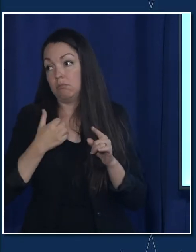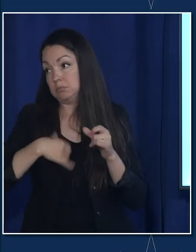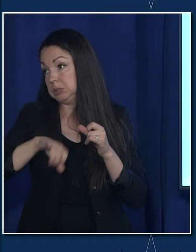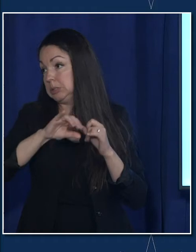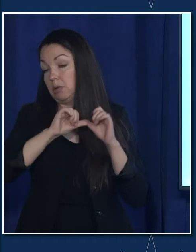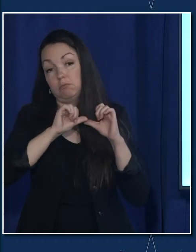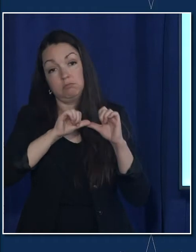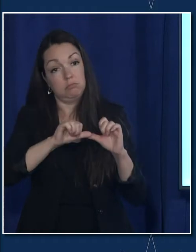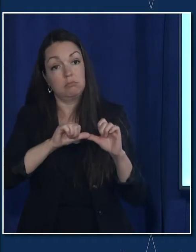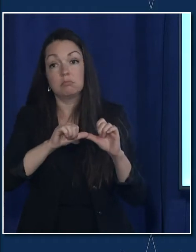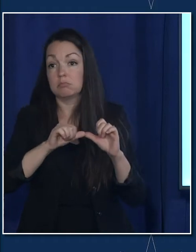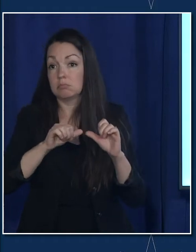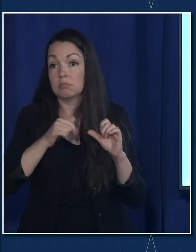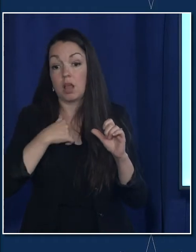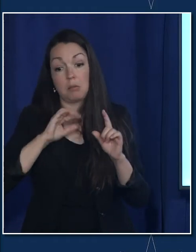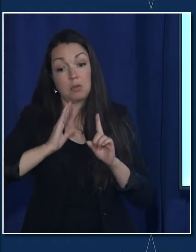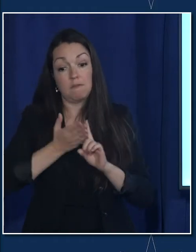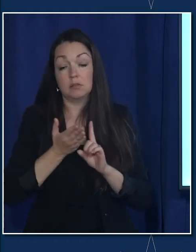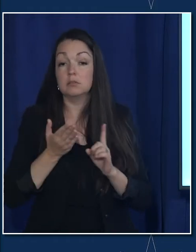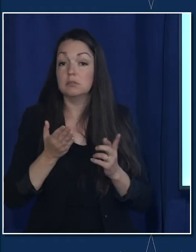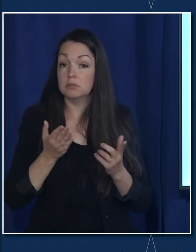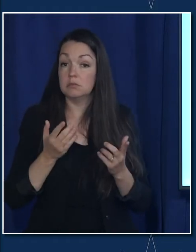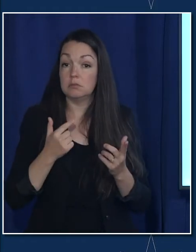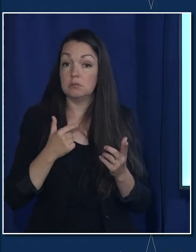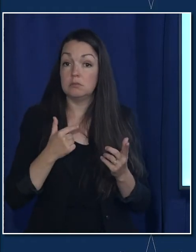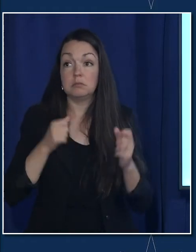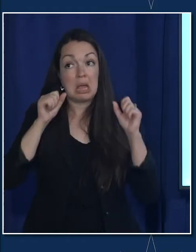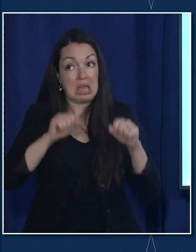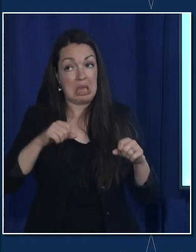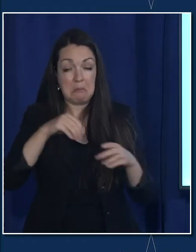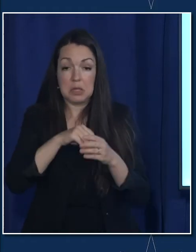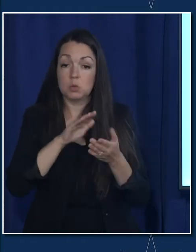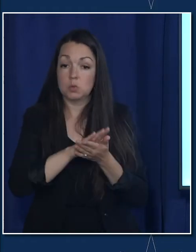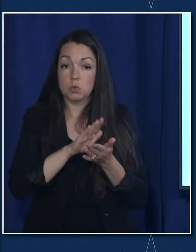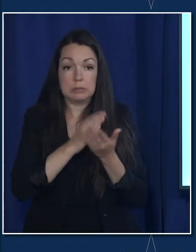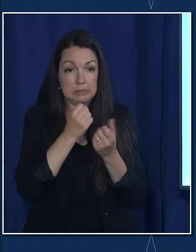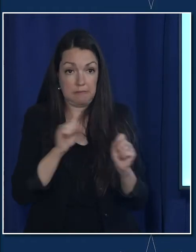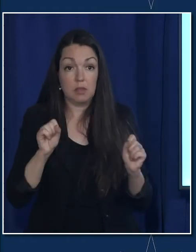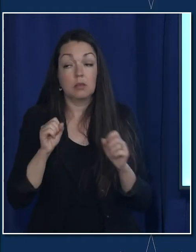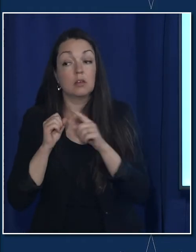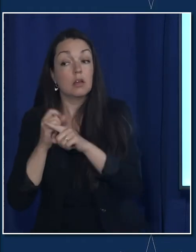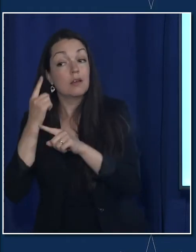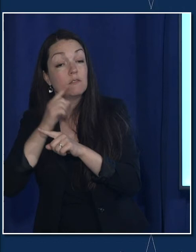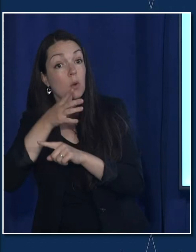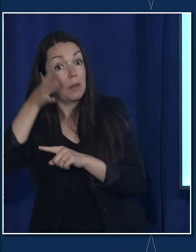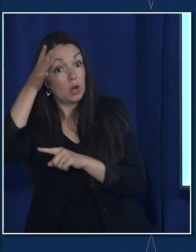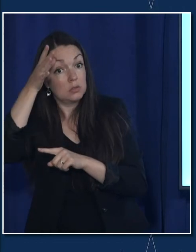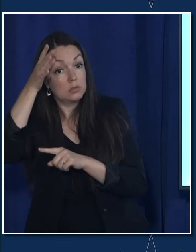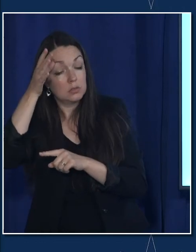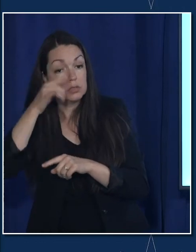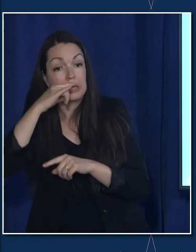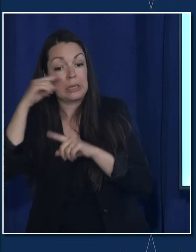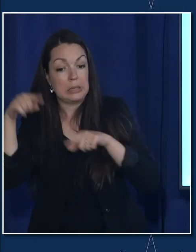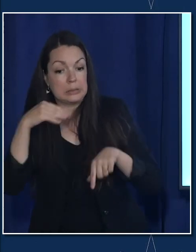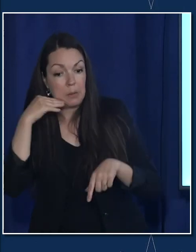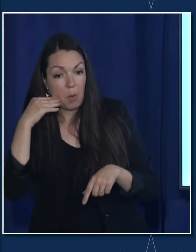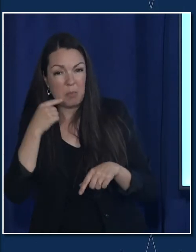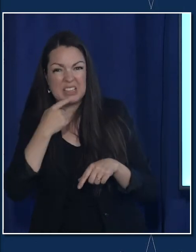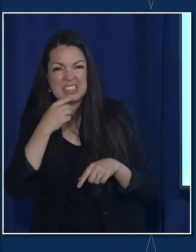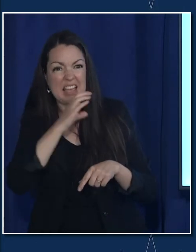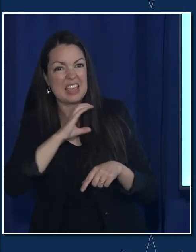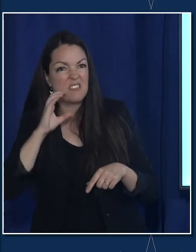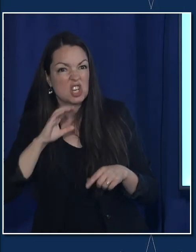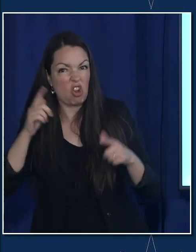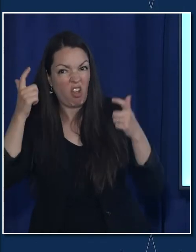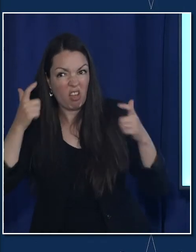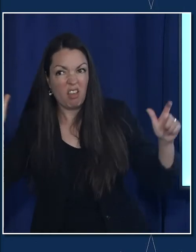know, really convinced that we absolutely can be in school safely. So for parents who hear their kids come home, they say it was a packed